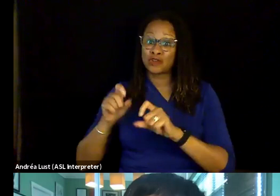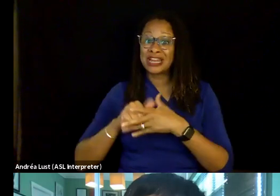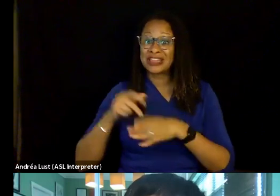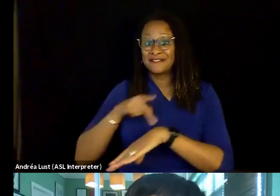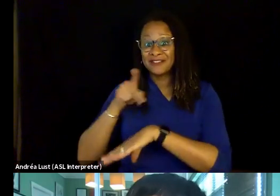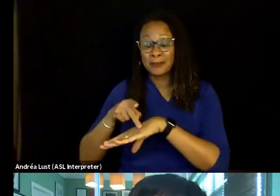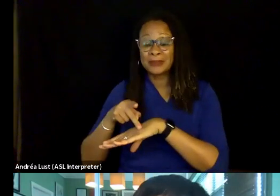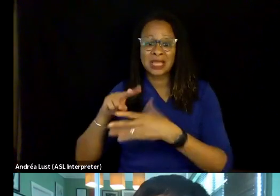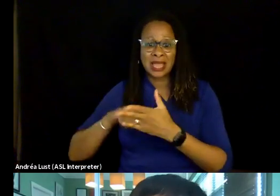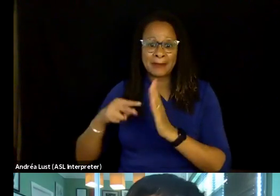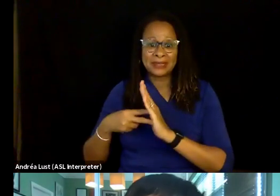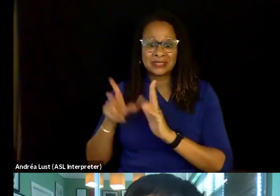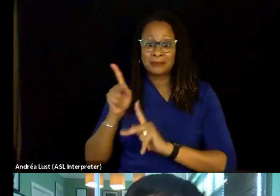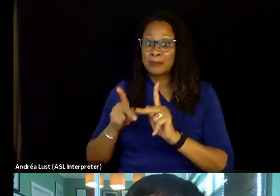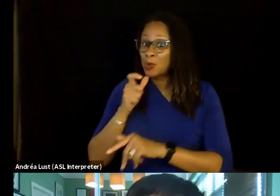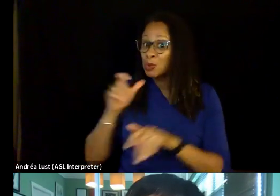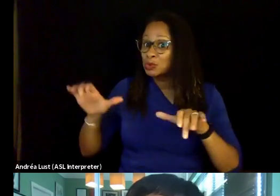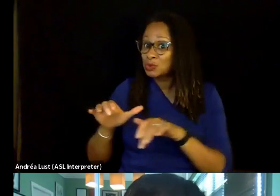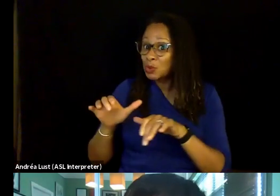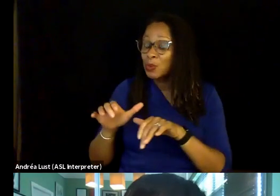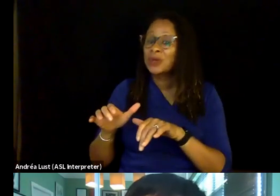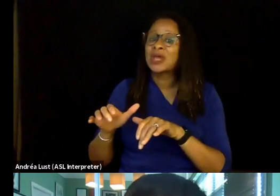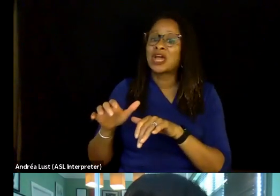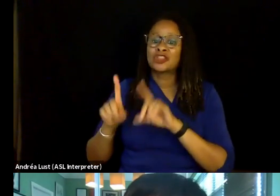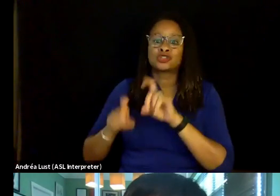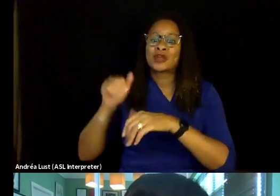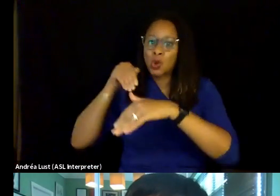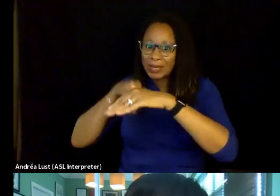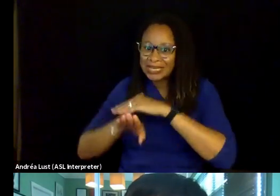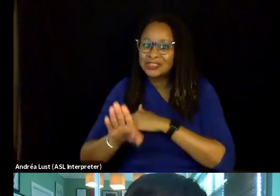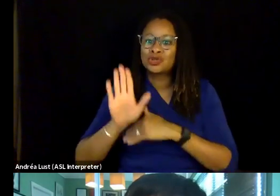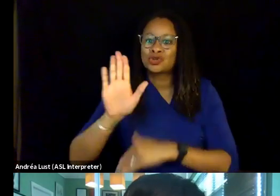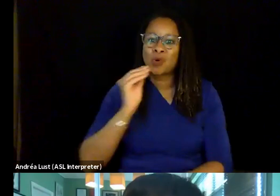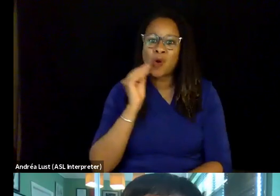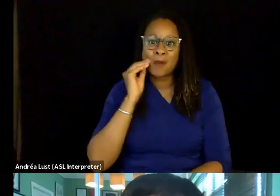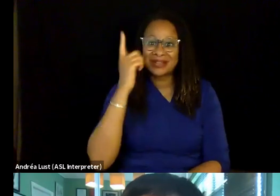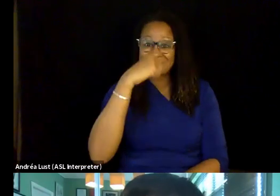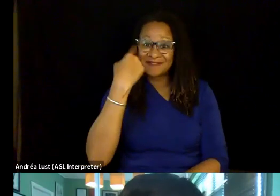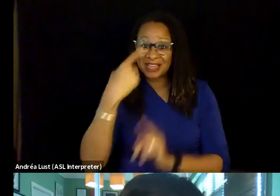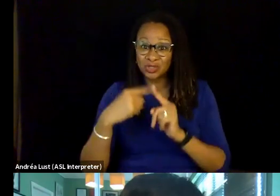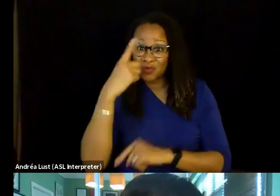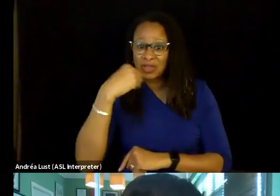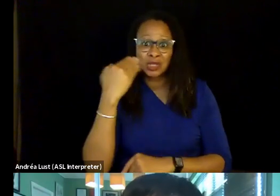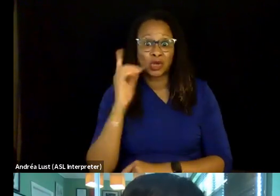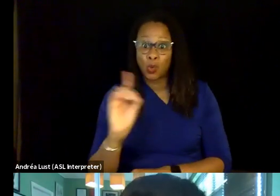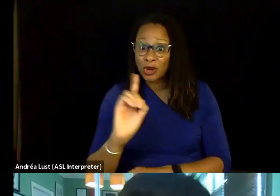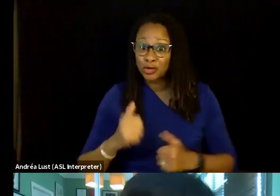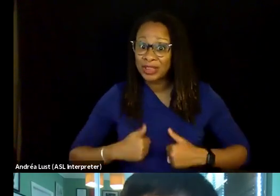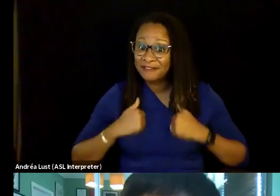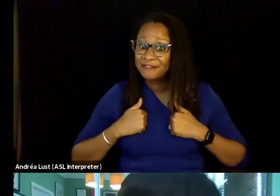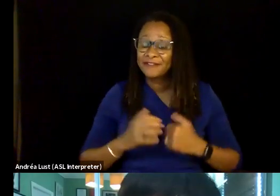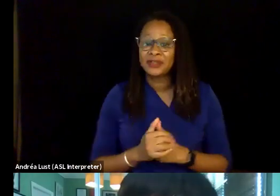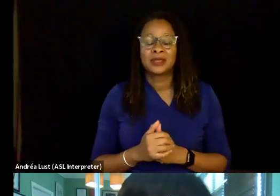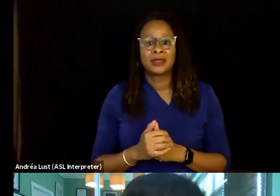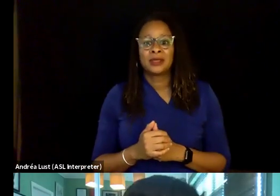that the people who are doing the survey go into your home. So this is face to face. So they know your address, they know where